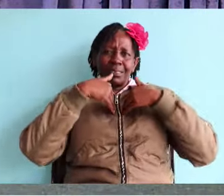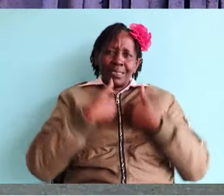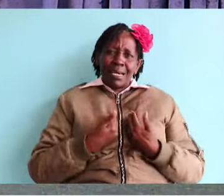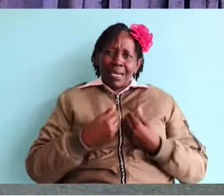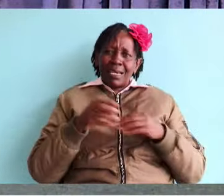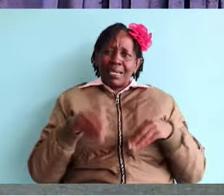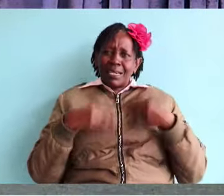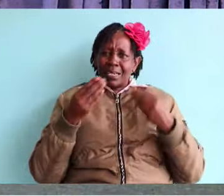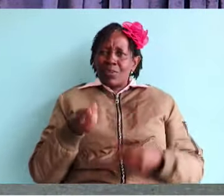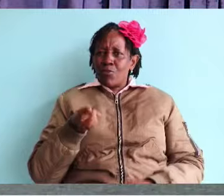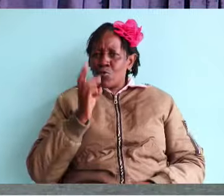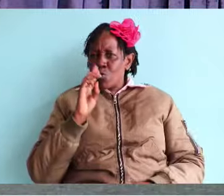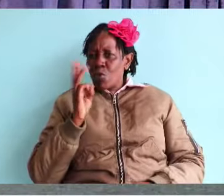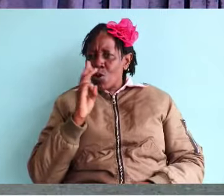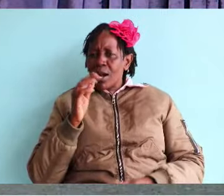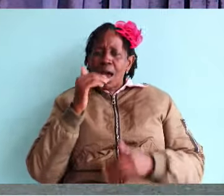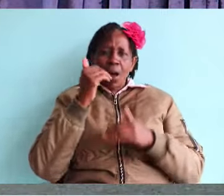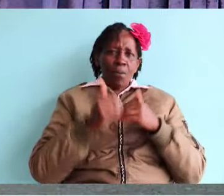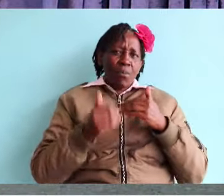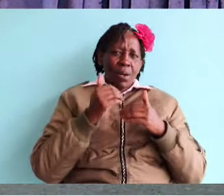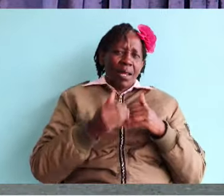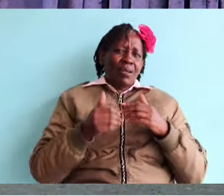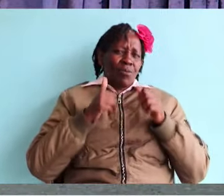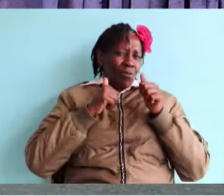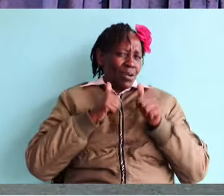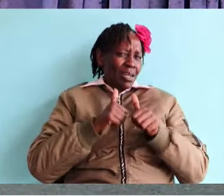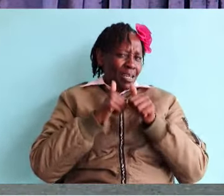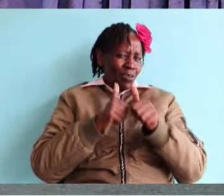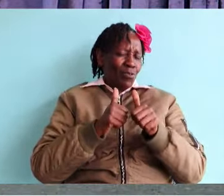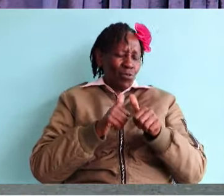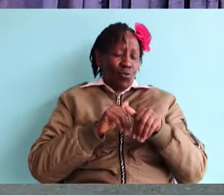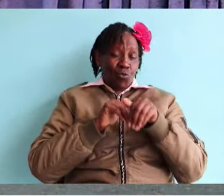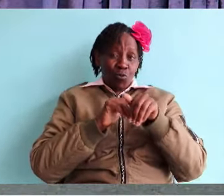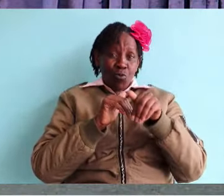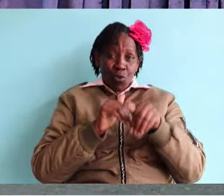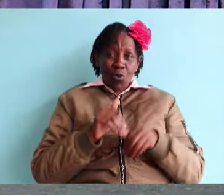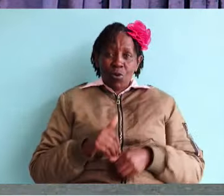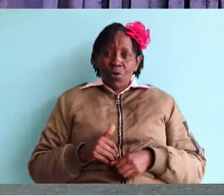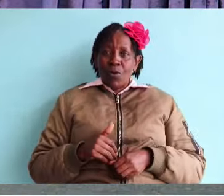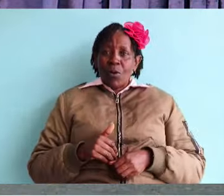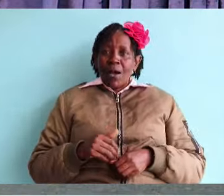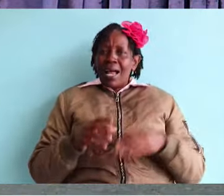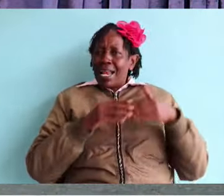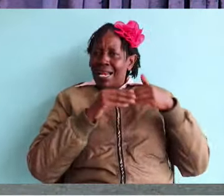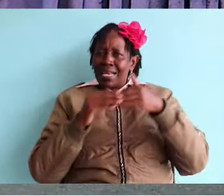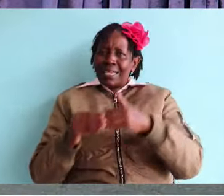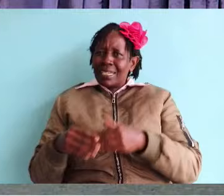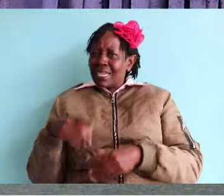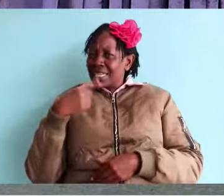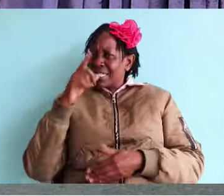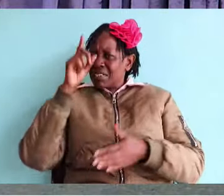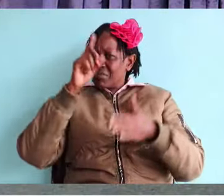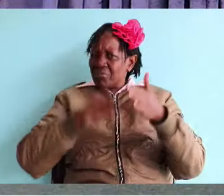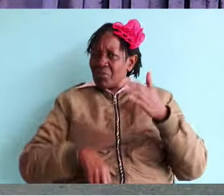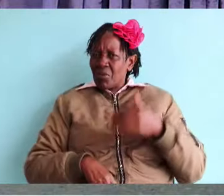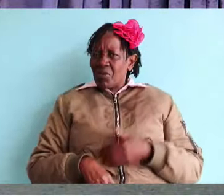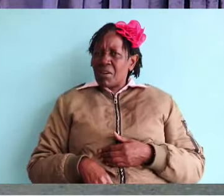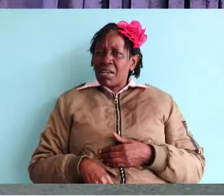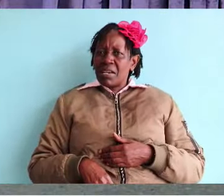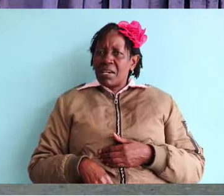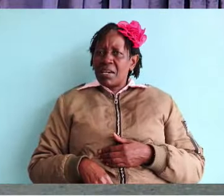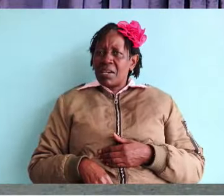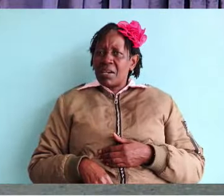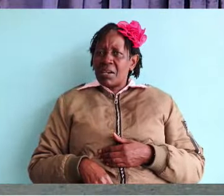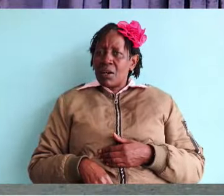Zeba and Zalmunna, the kings of Midian. And what do these leaders of Succoth say? They say, do